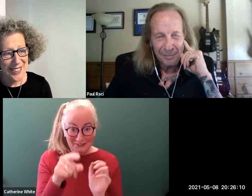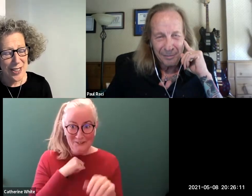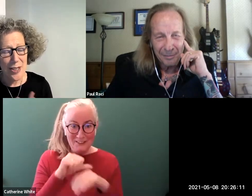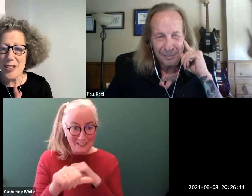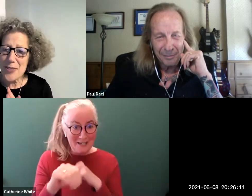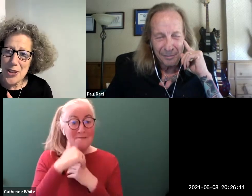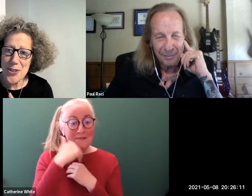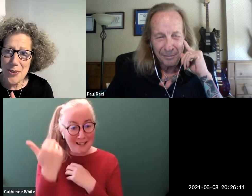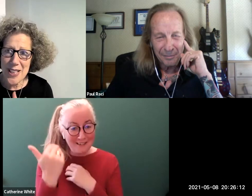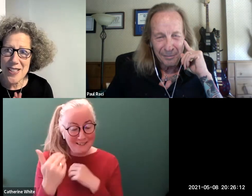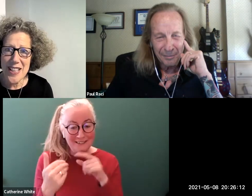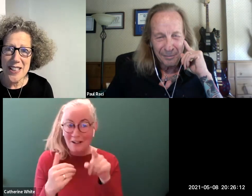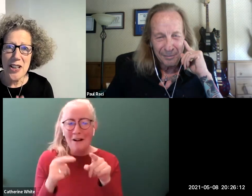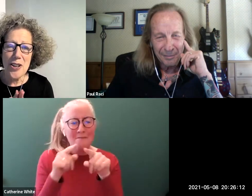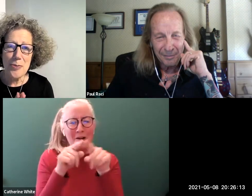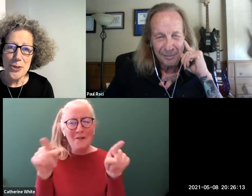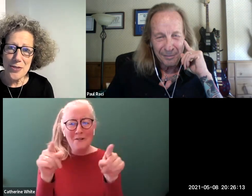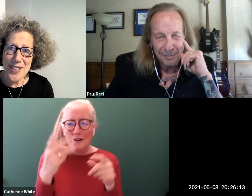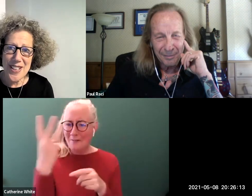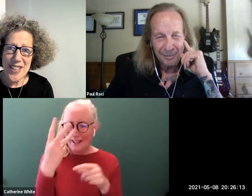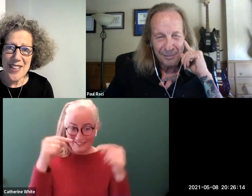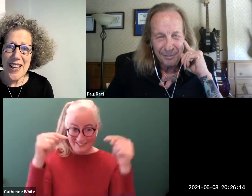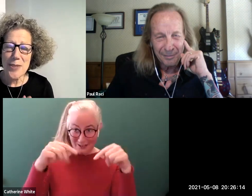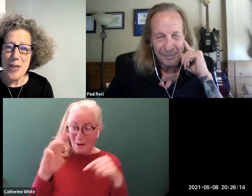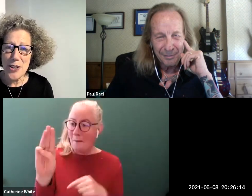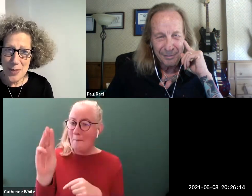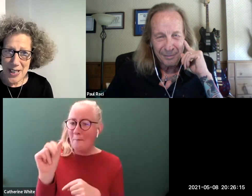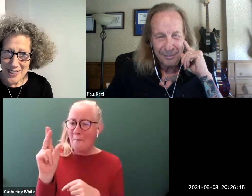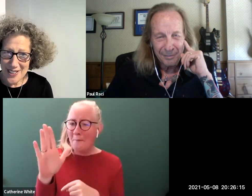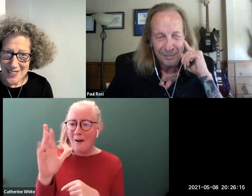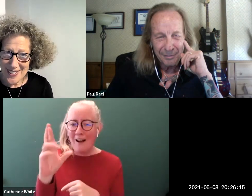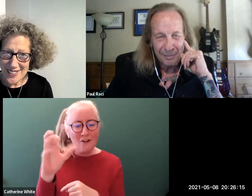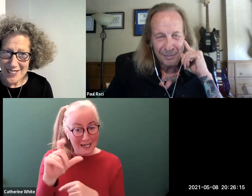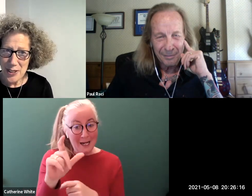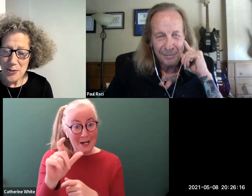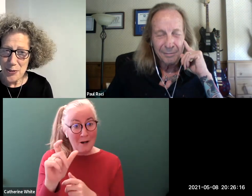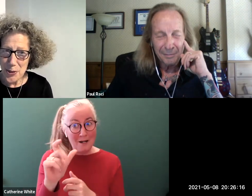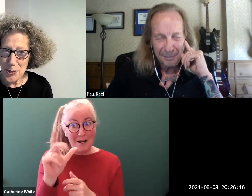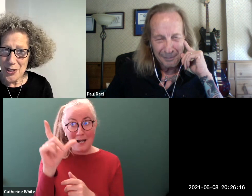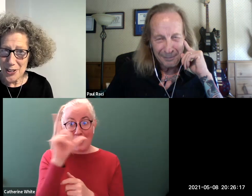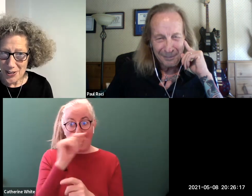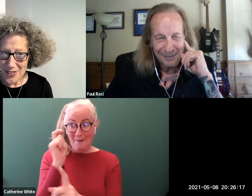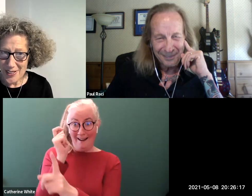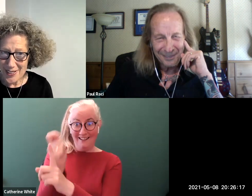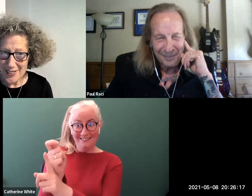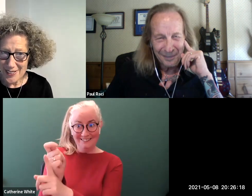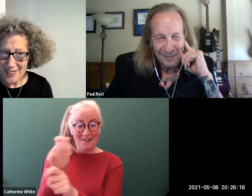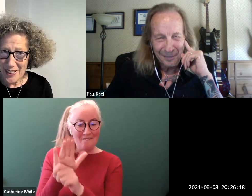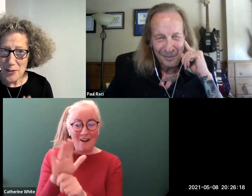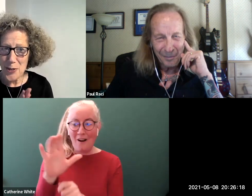Because for those who are listening, Paul Raci has been nominated for an